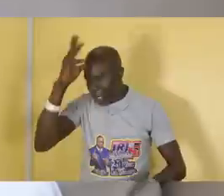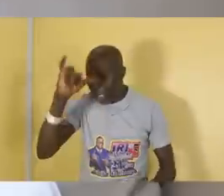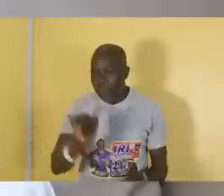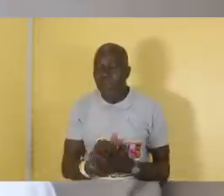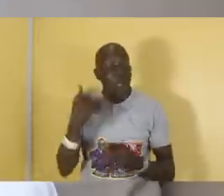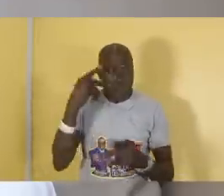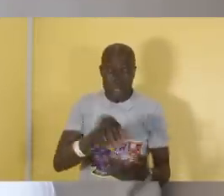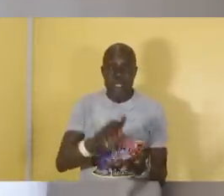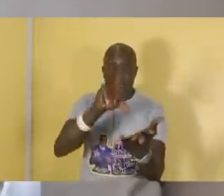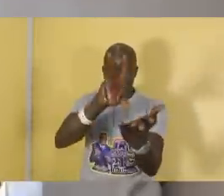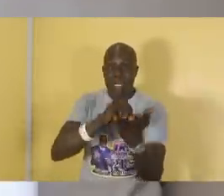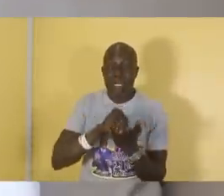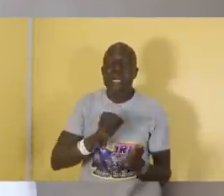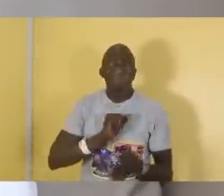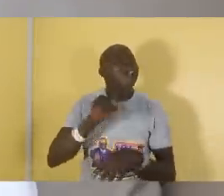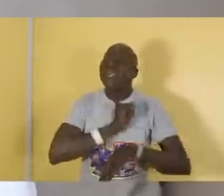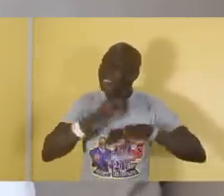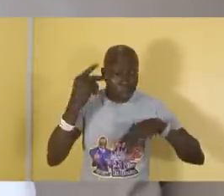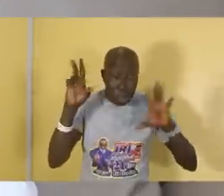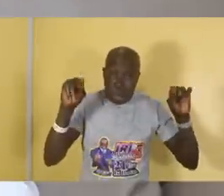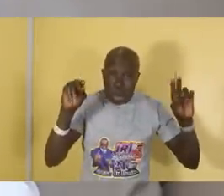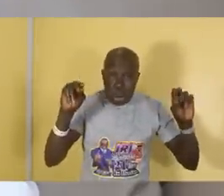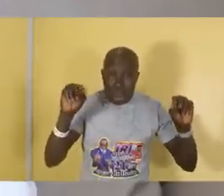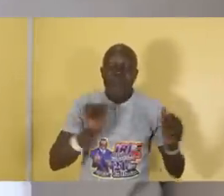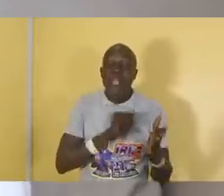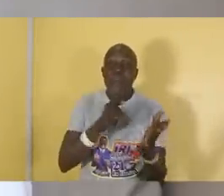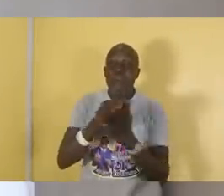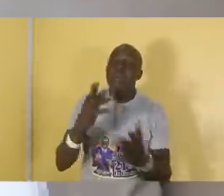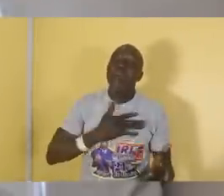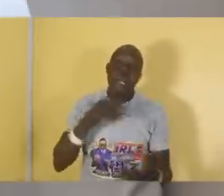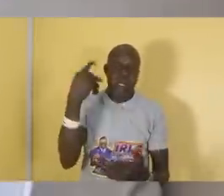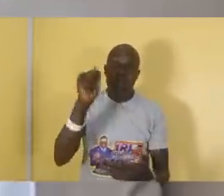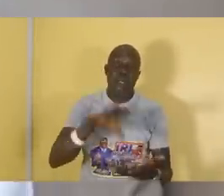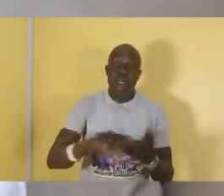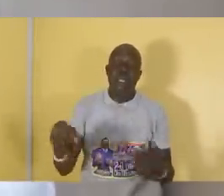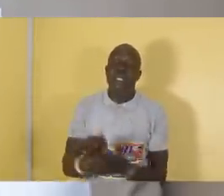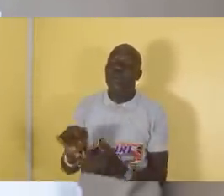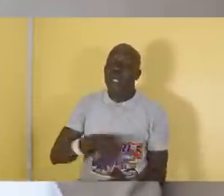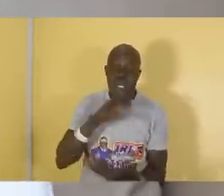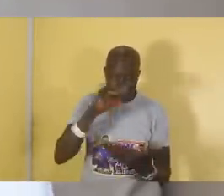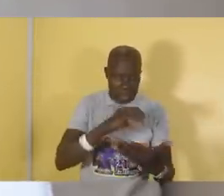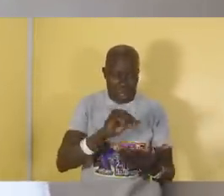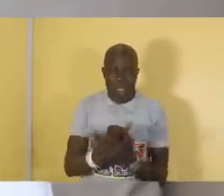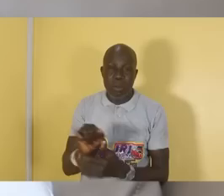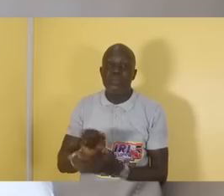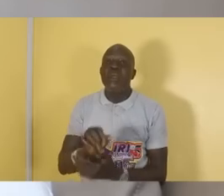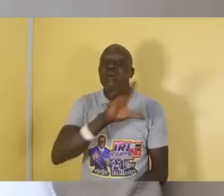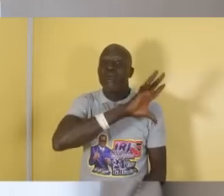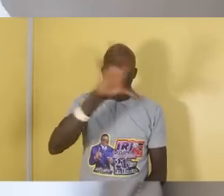called me. Have you received an alert? I said no. Only I said I pay my tax. But if I check the alert, when I check the alert,